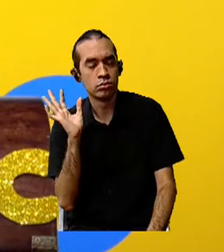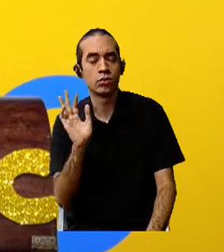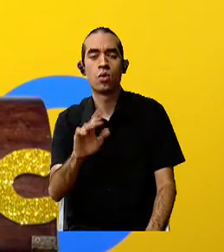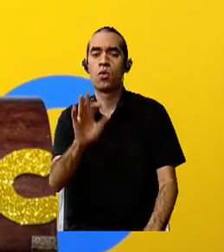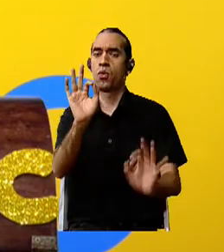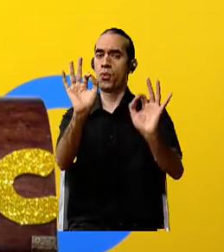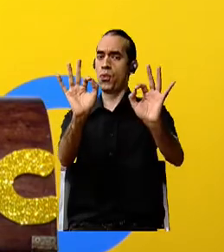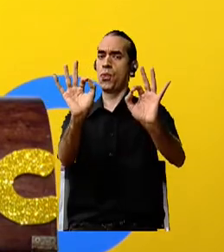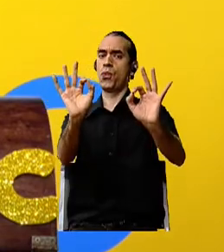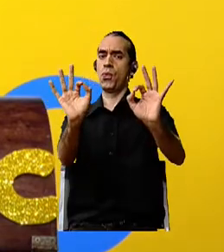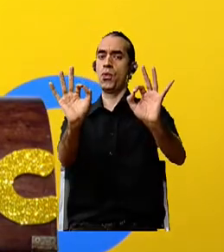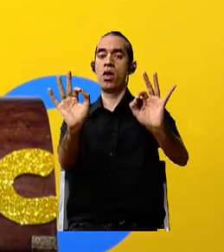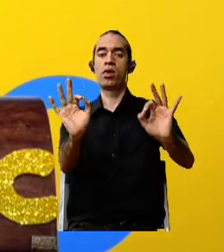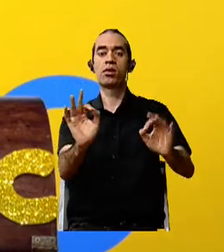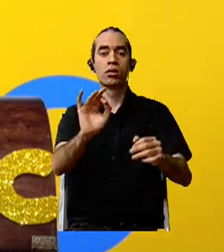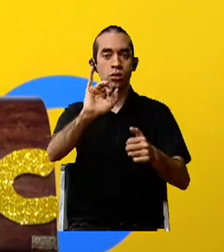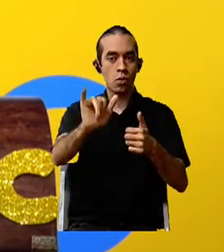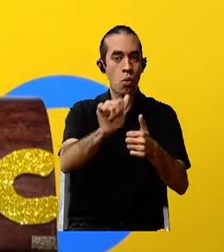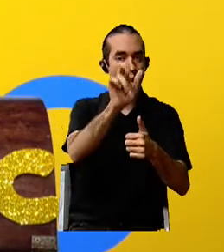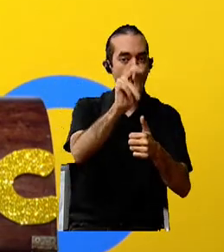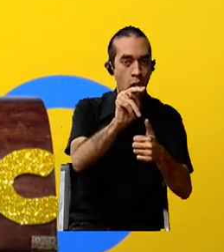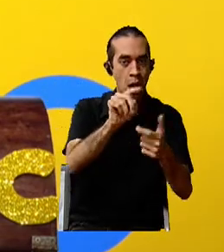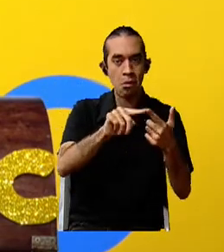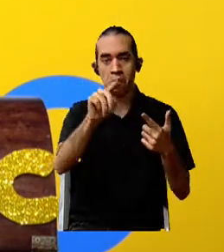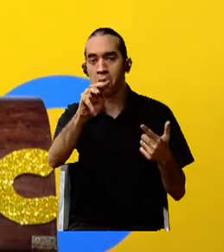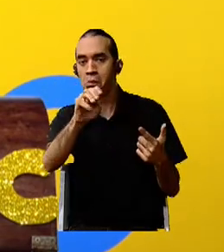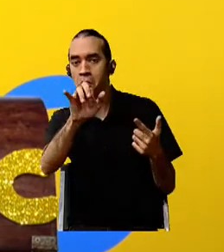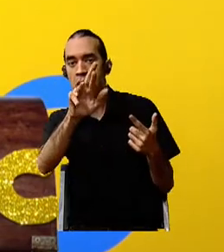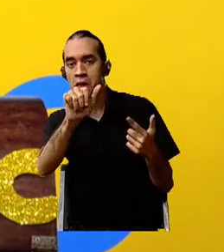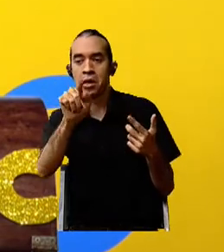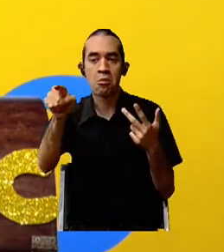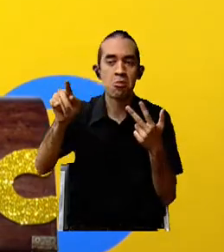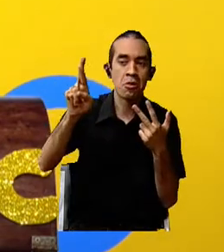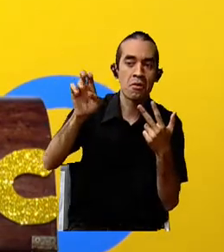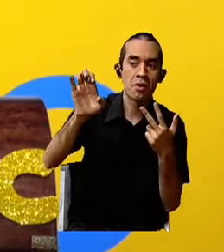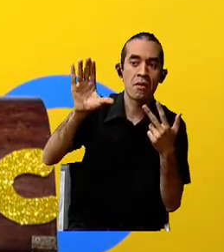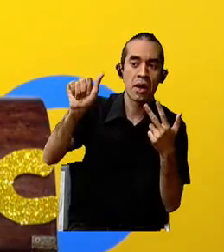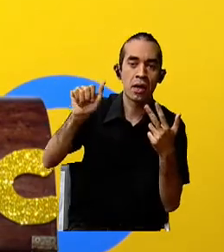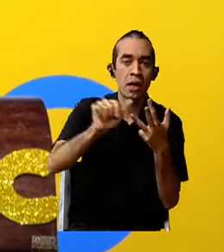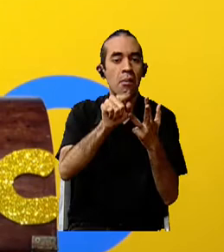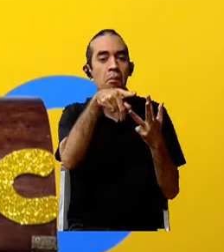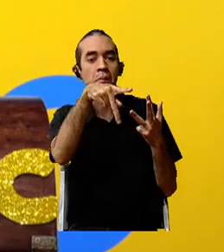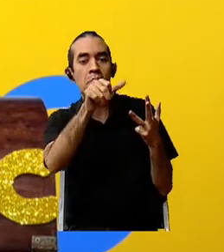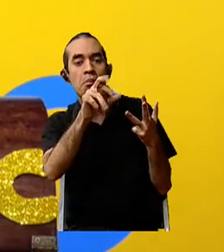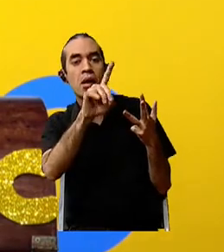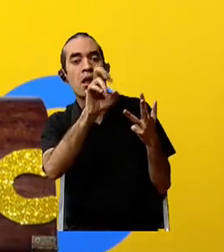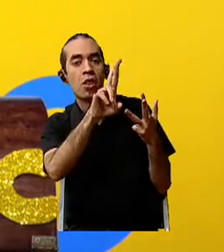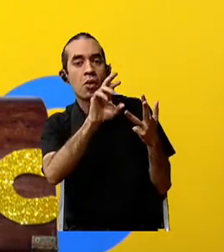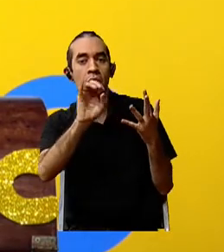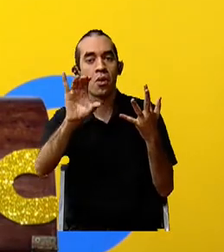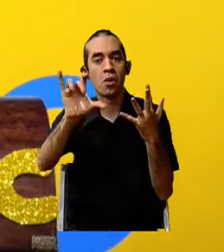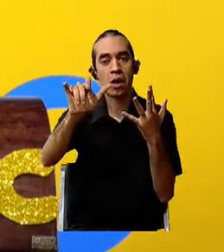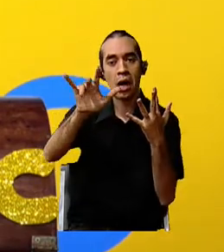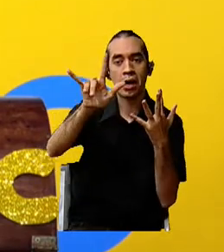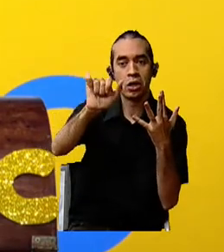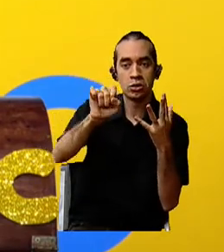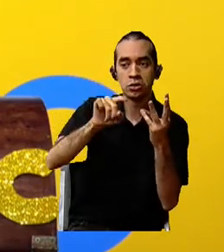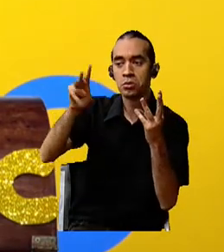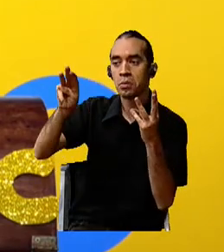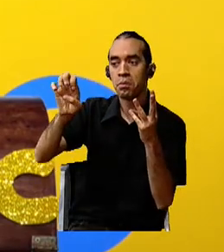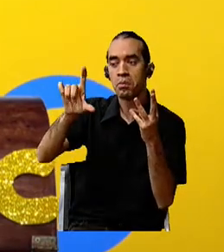Very good. Juan, Maria, Rebecca, Pedro, Carlos, Melissa, nice to meet